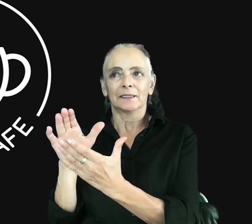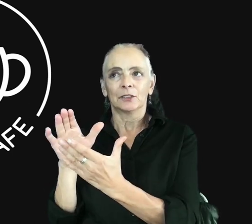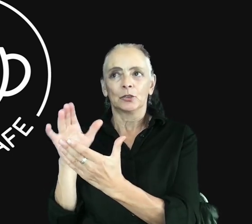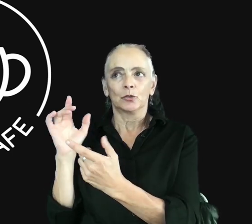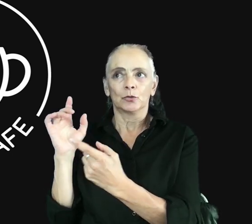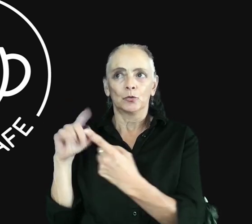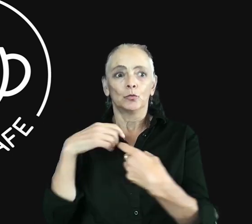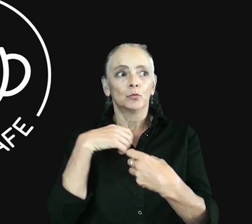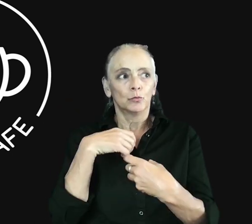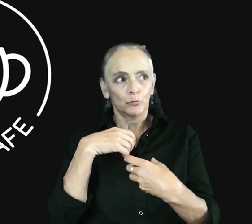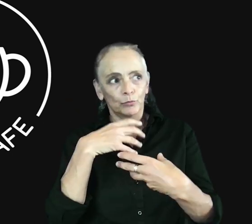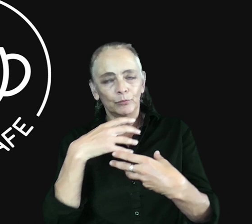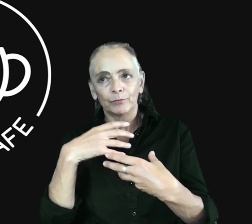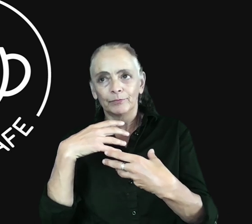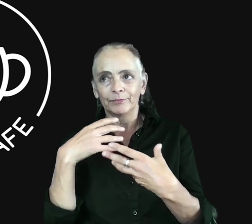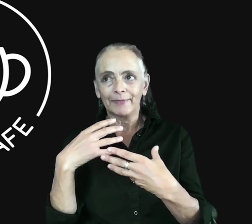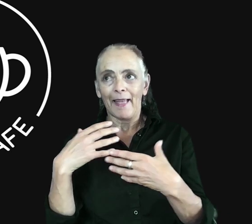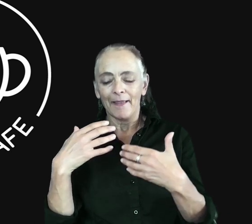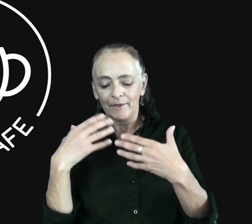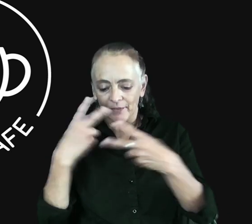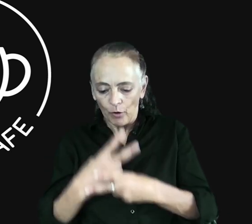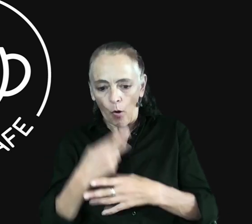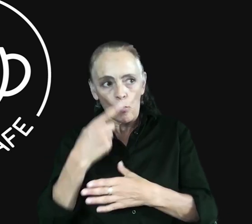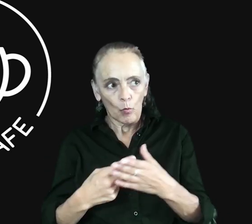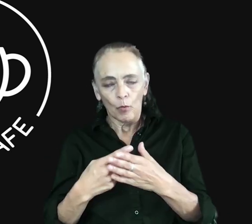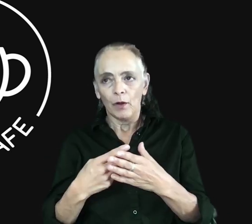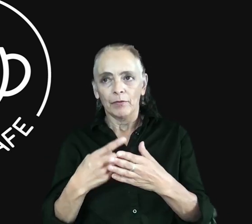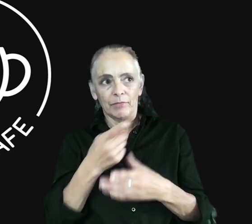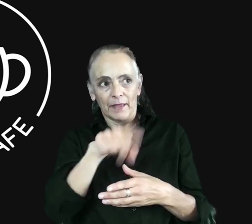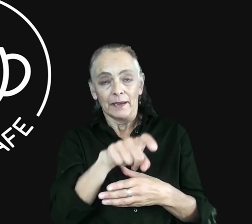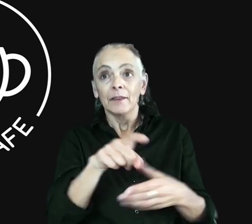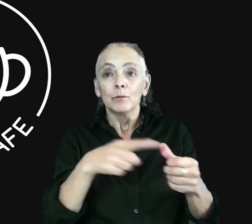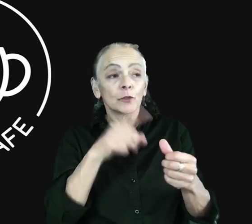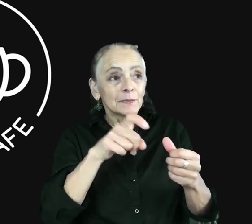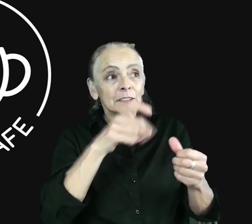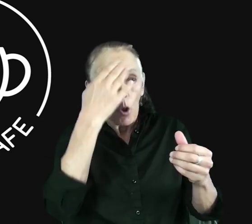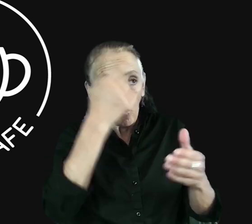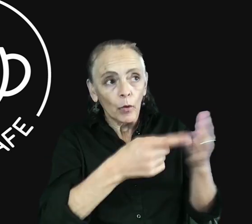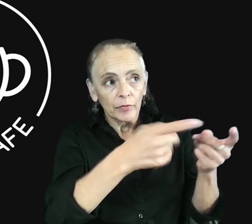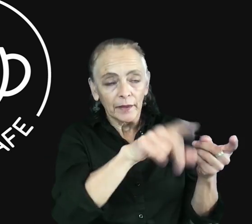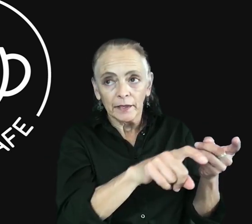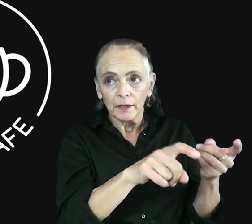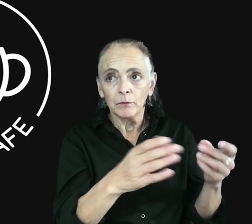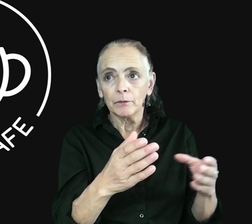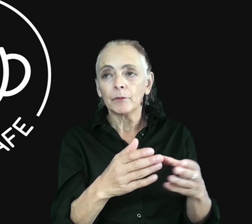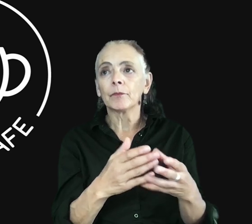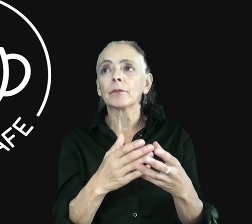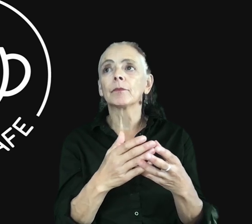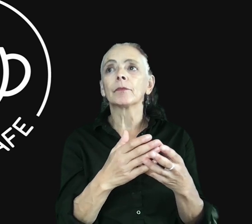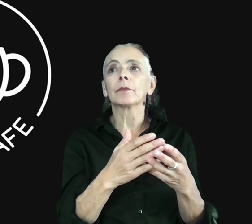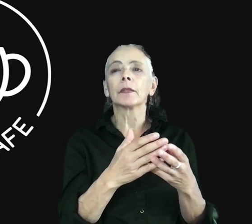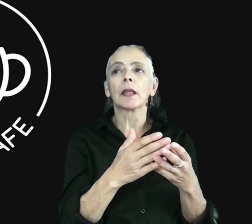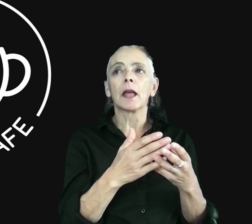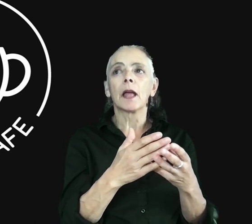produce what the production needs but first we need to understand what the production needs and sometimes we kind of not fail that sta that step but